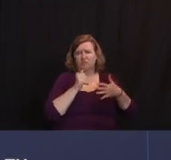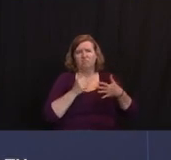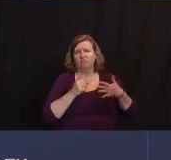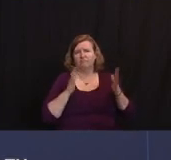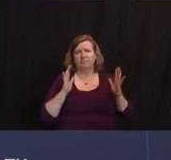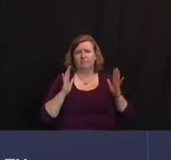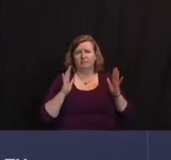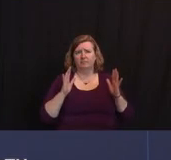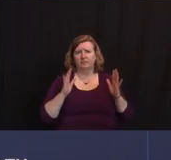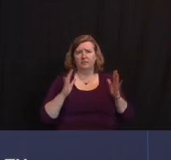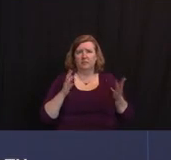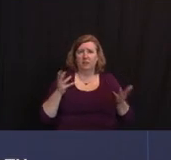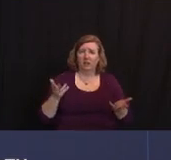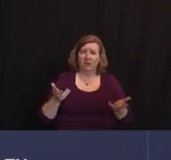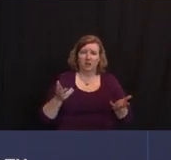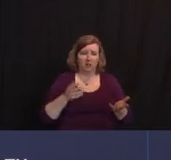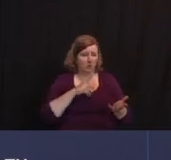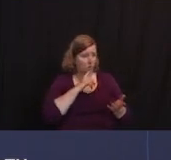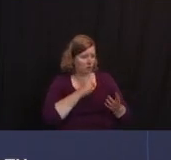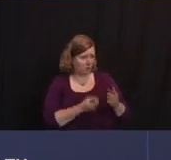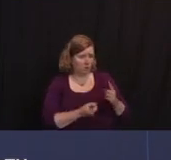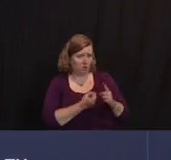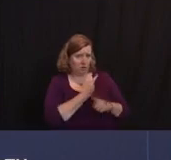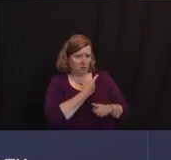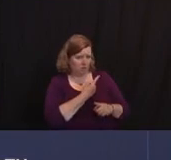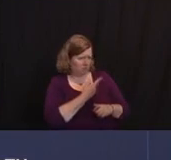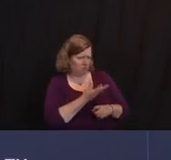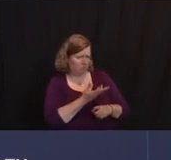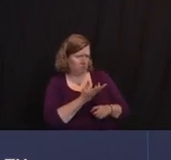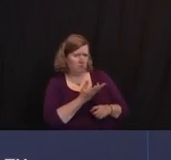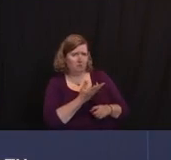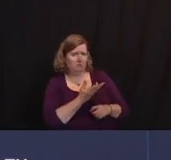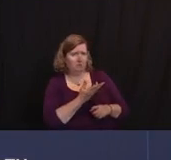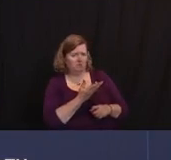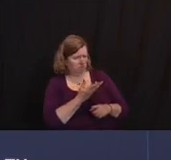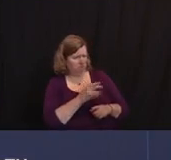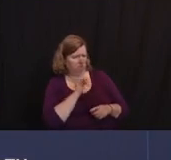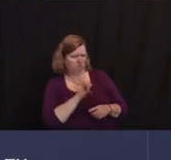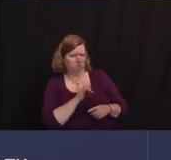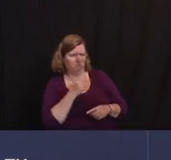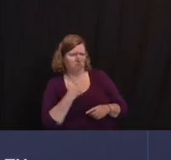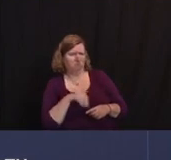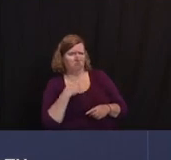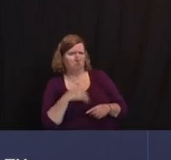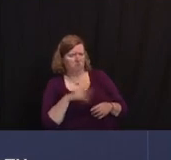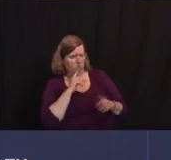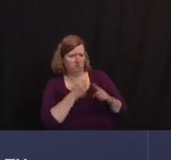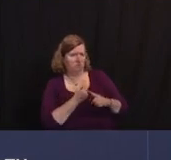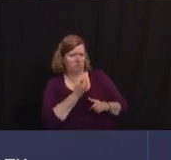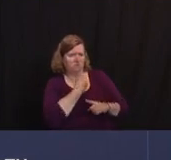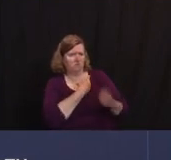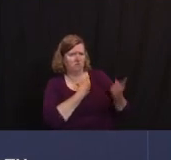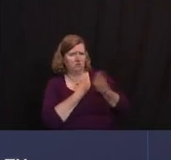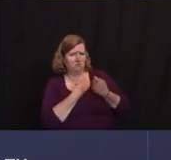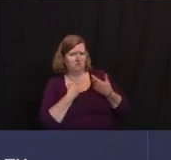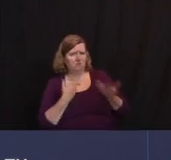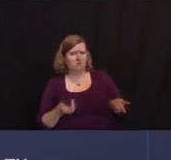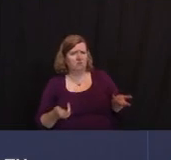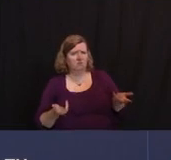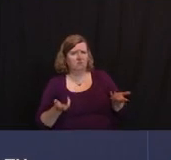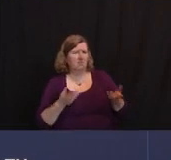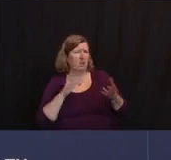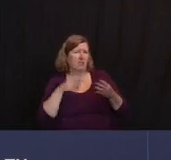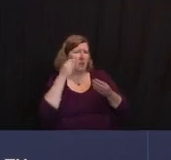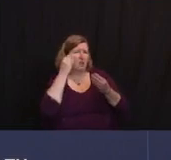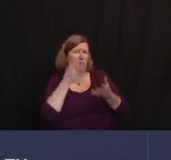When you go off topic, you go off topic. Let there be no doubt about that. No news on